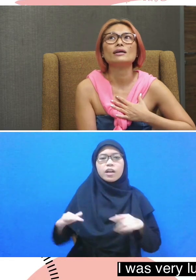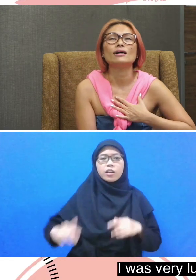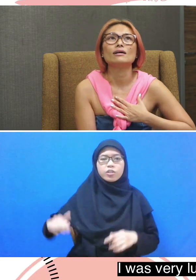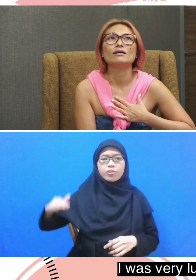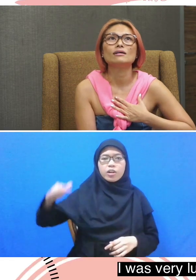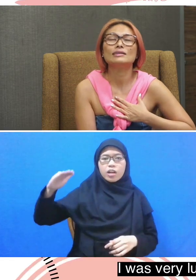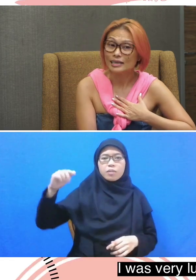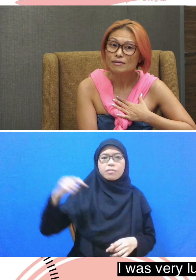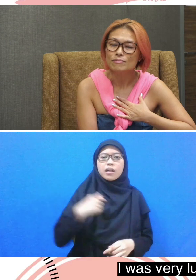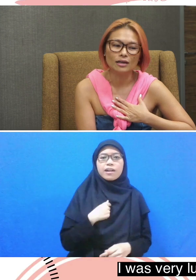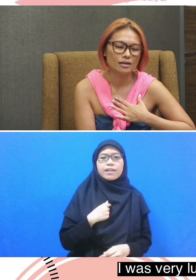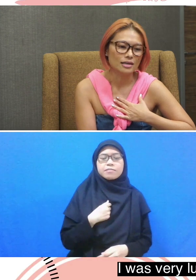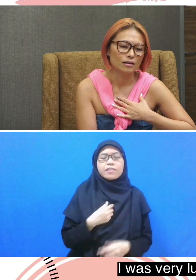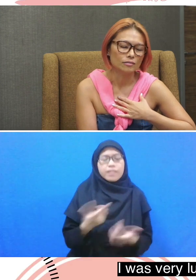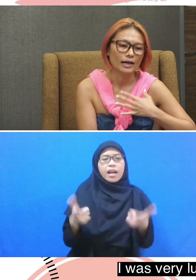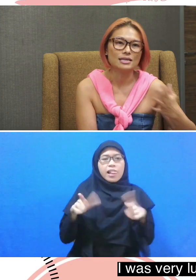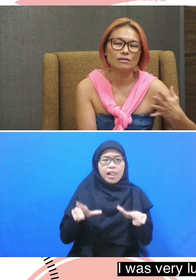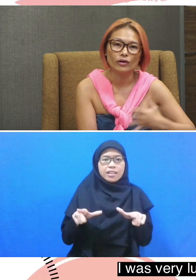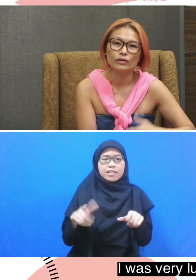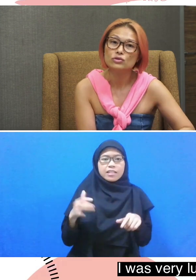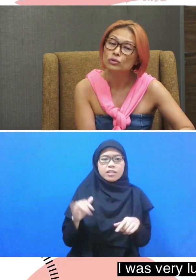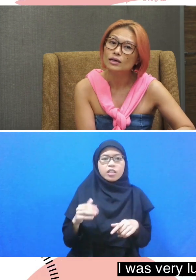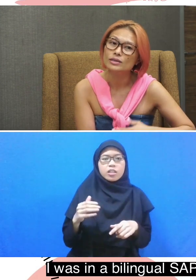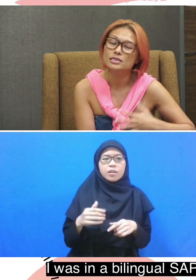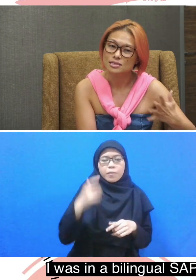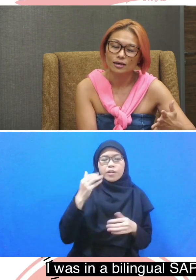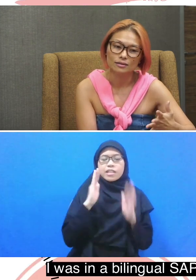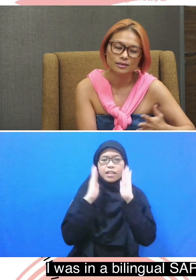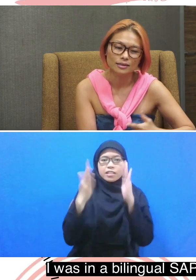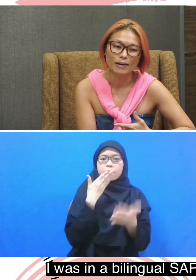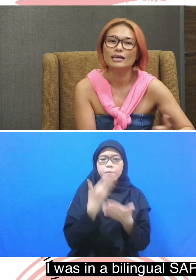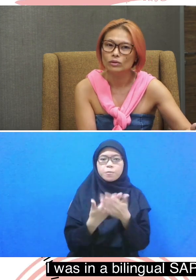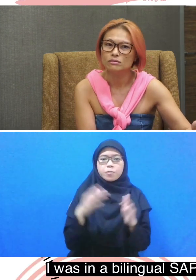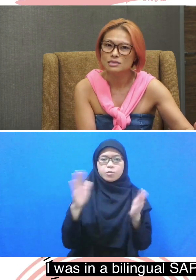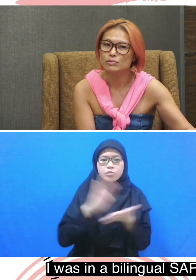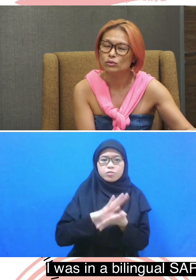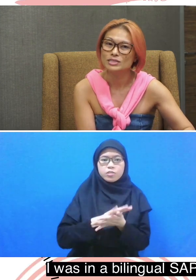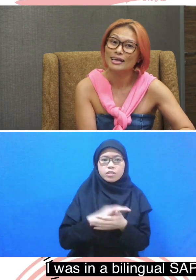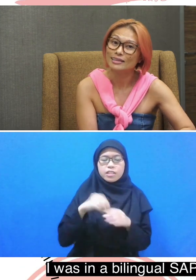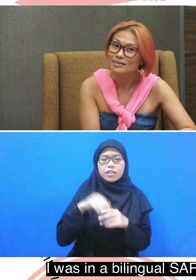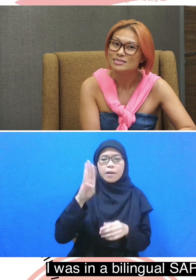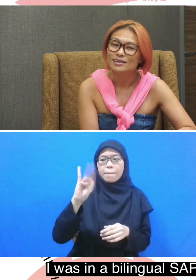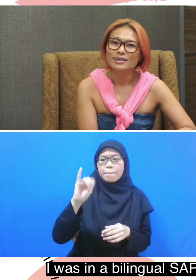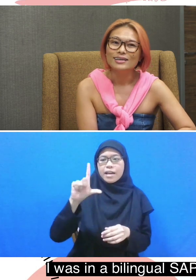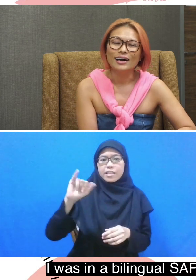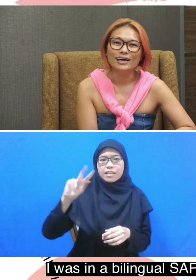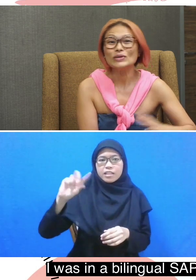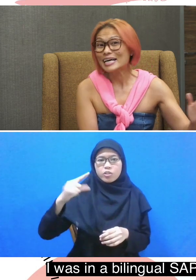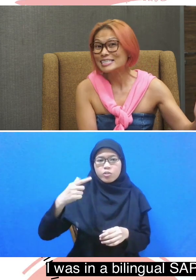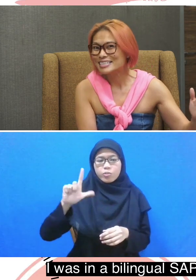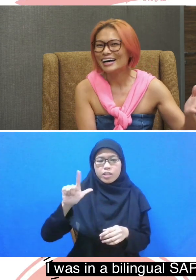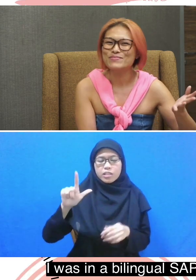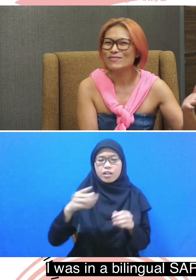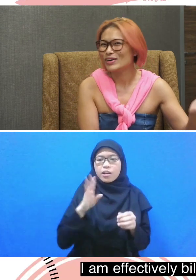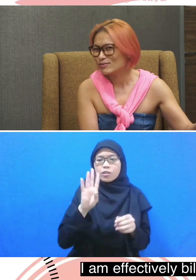very lucky because I attended a very good school. I was in a bilingual SAP school for 10 years. So